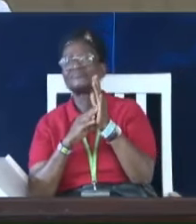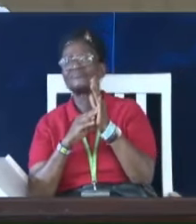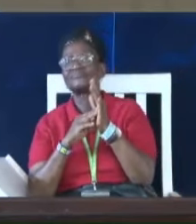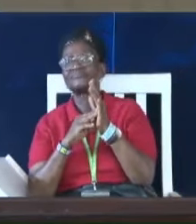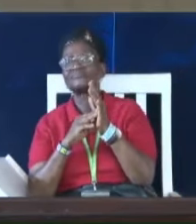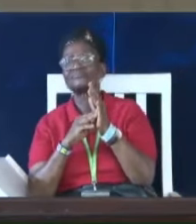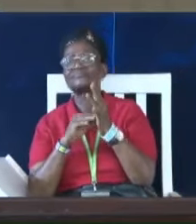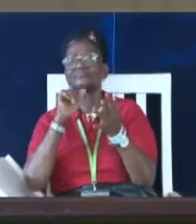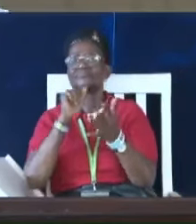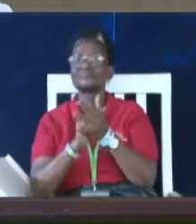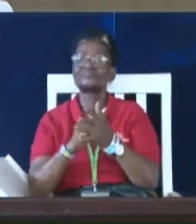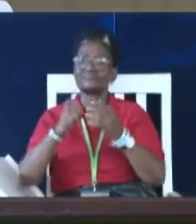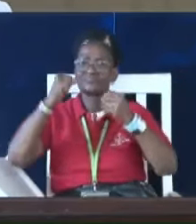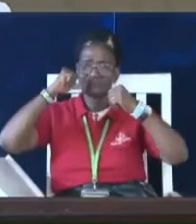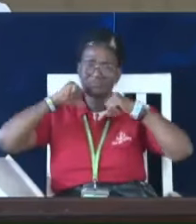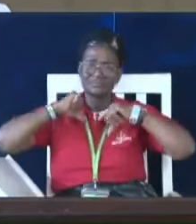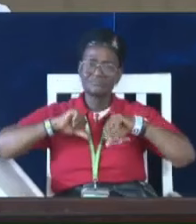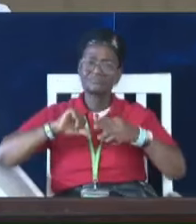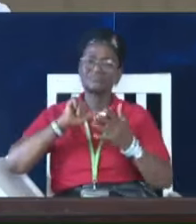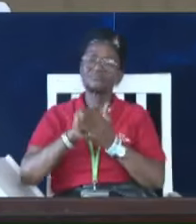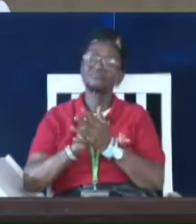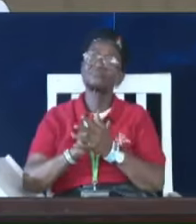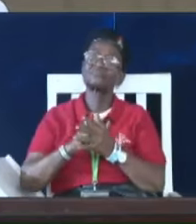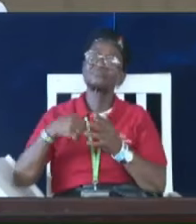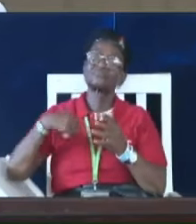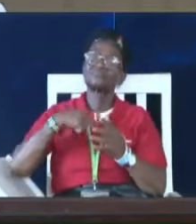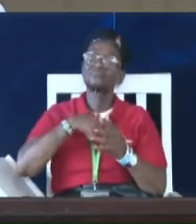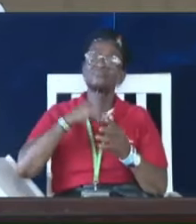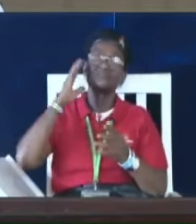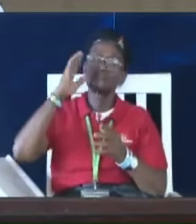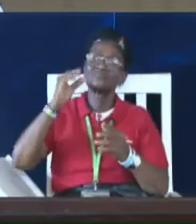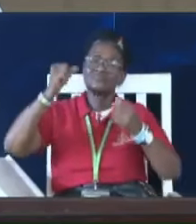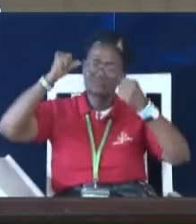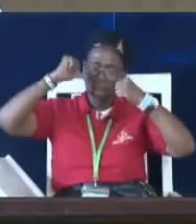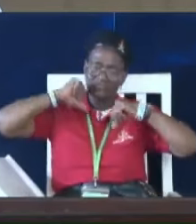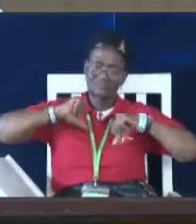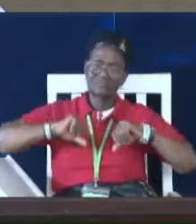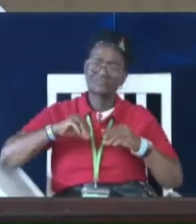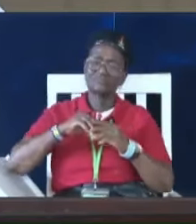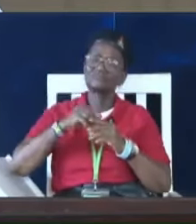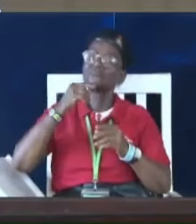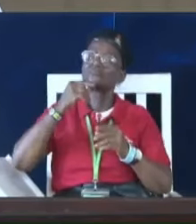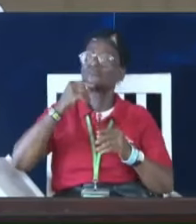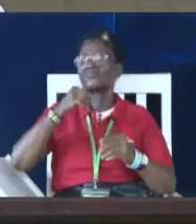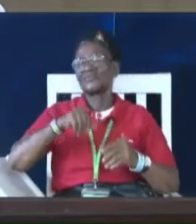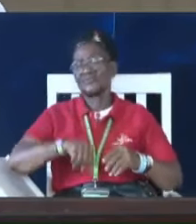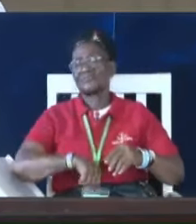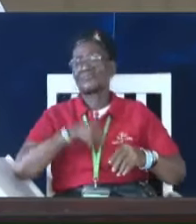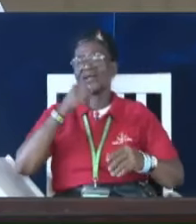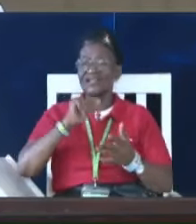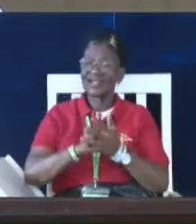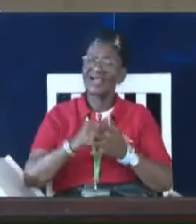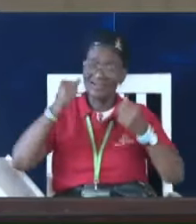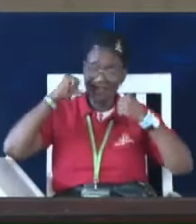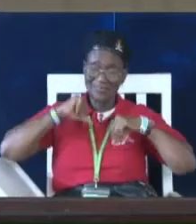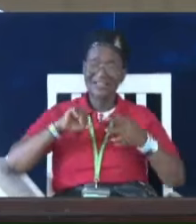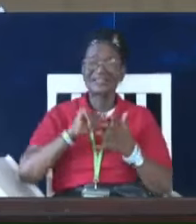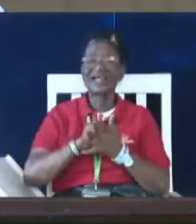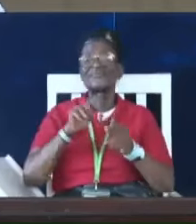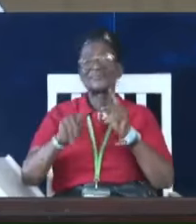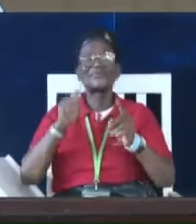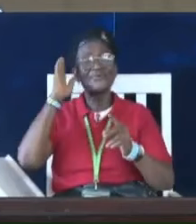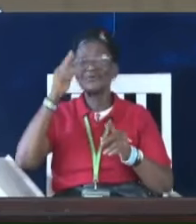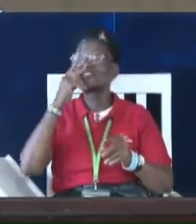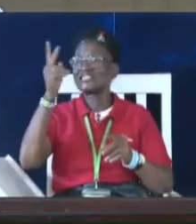That garment that we will wear with pride. That garment that people will see in our lives and say,